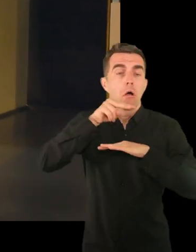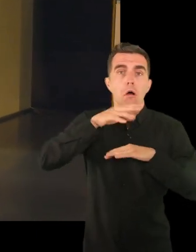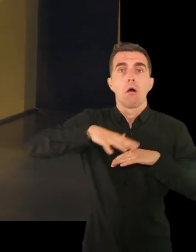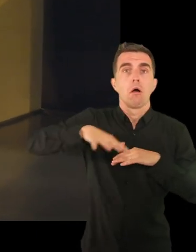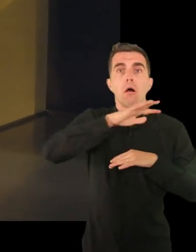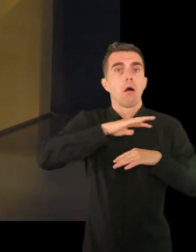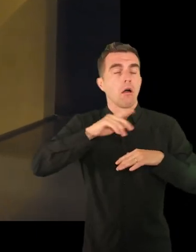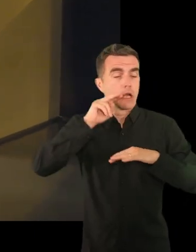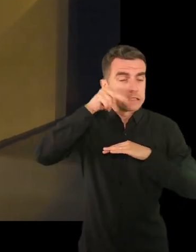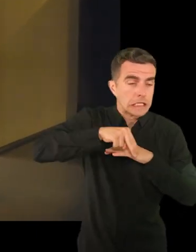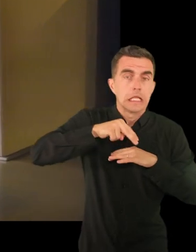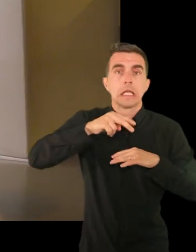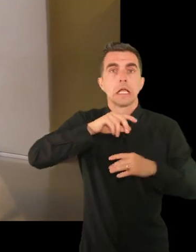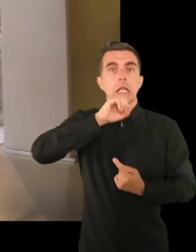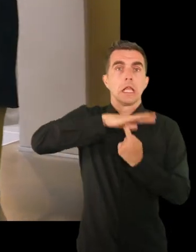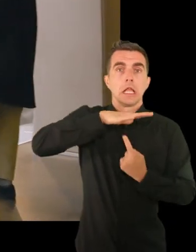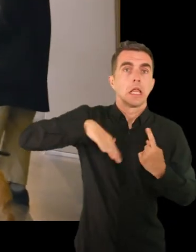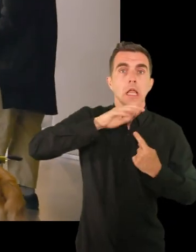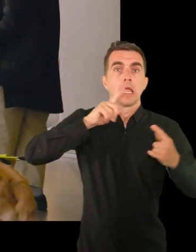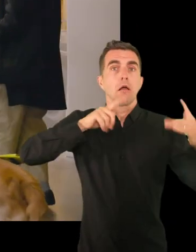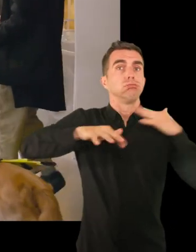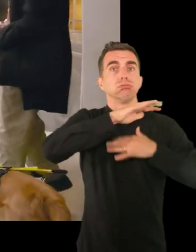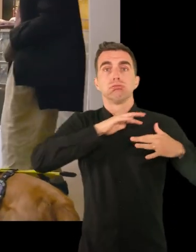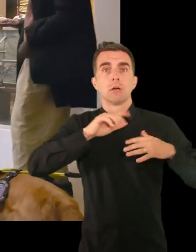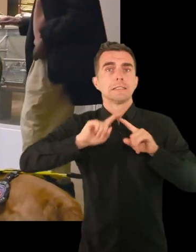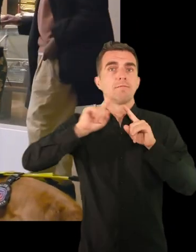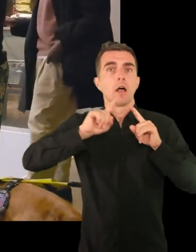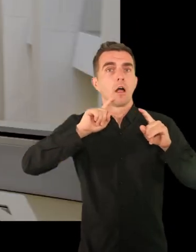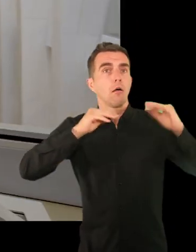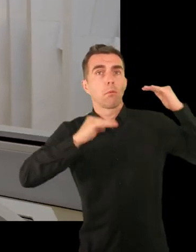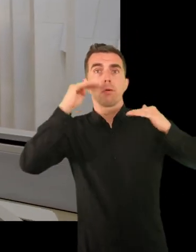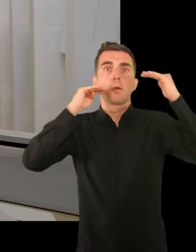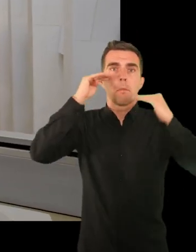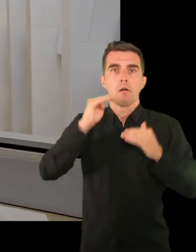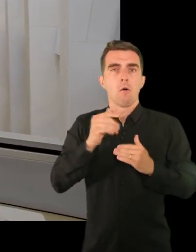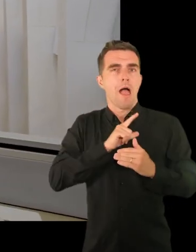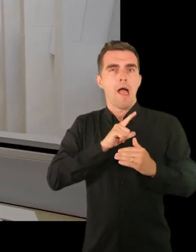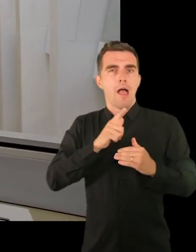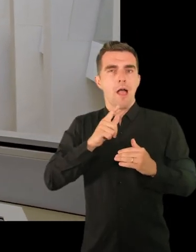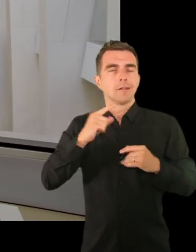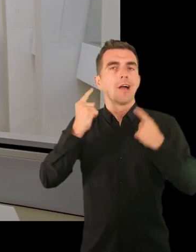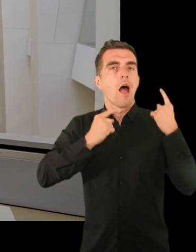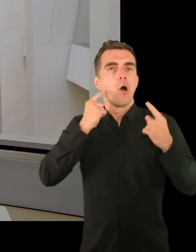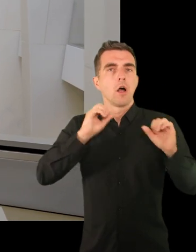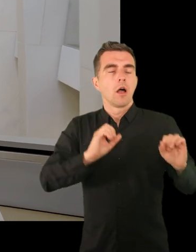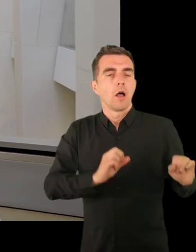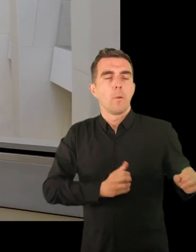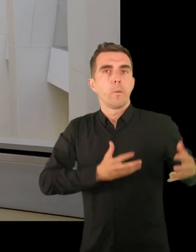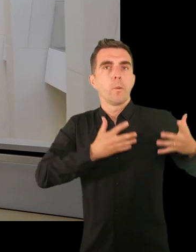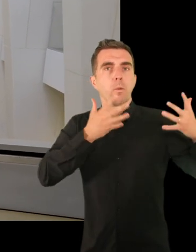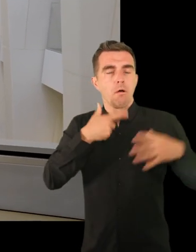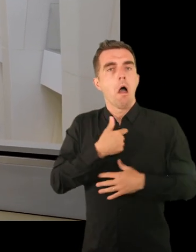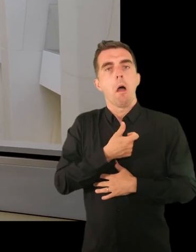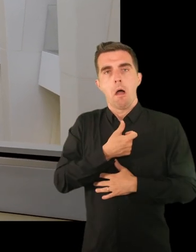the atrium space, you can hear and sort of feel people moving around different levels because of the way that the sound is being carried up,